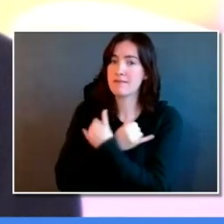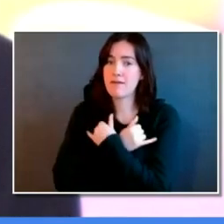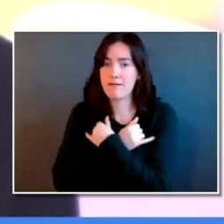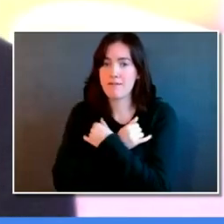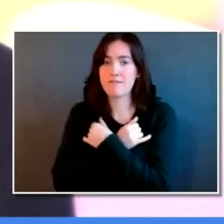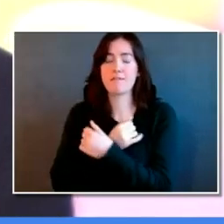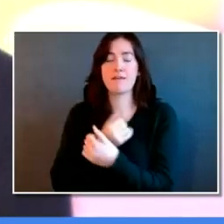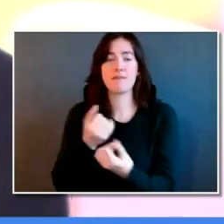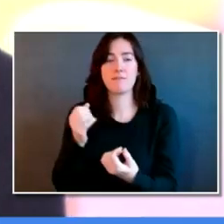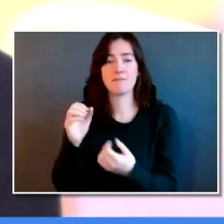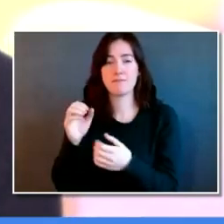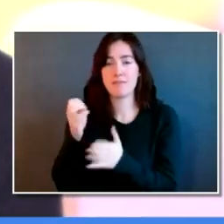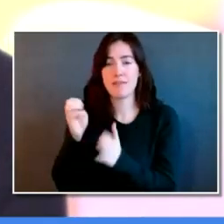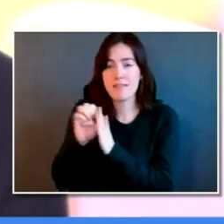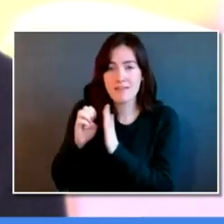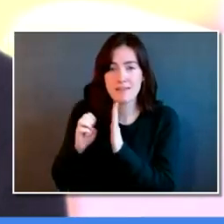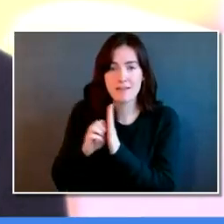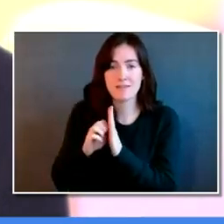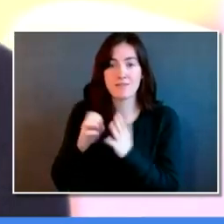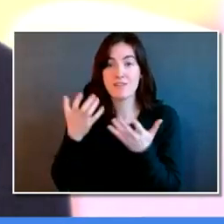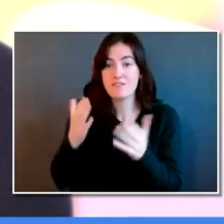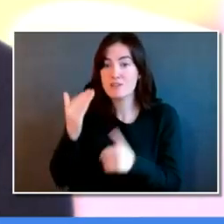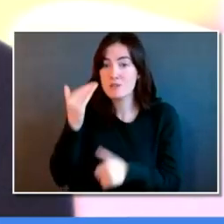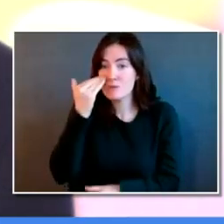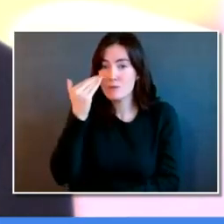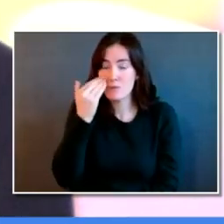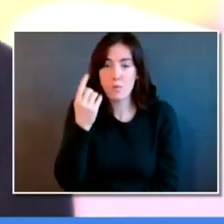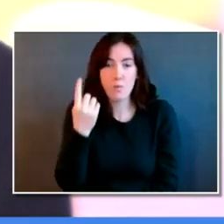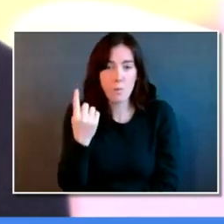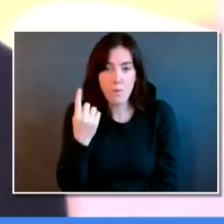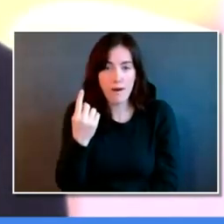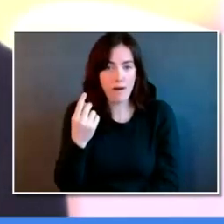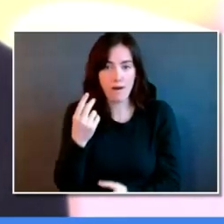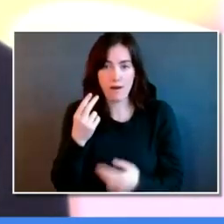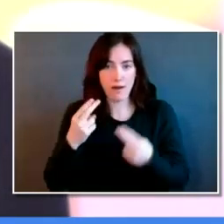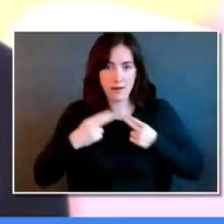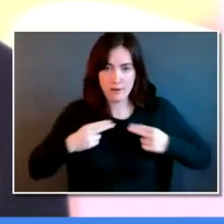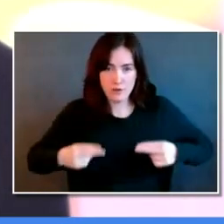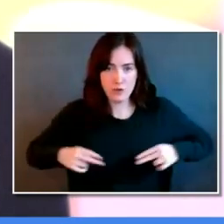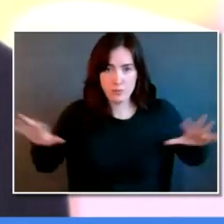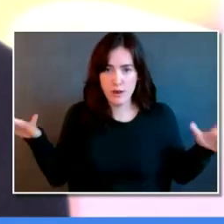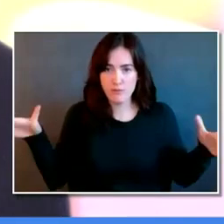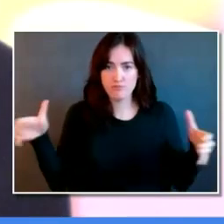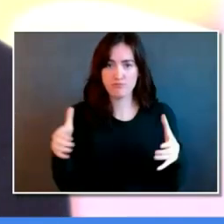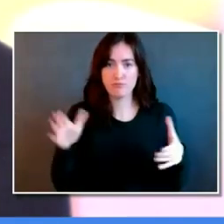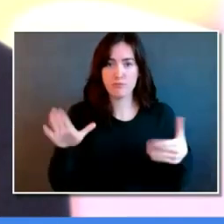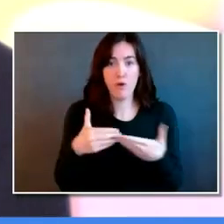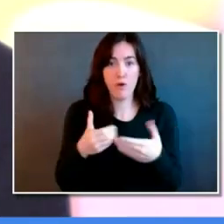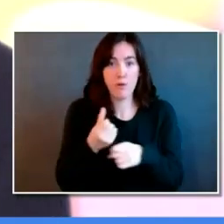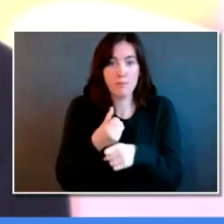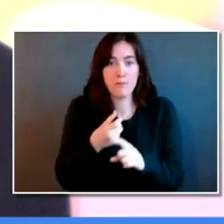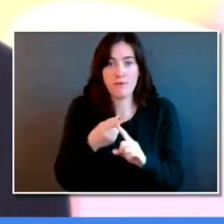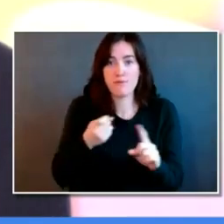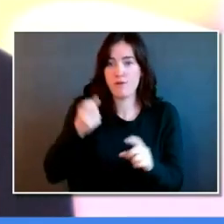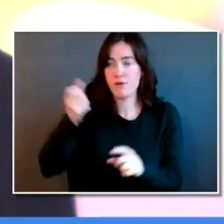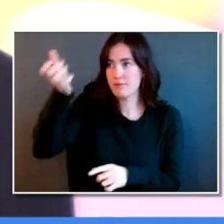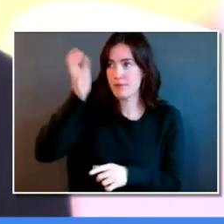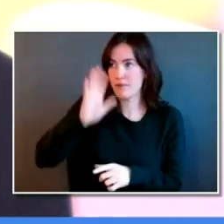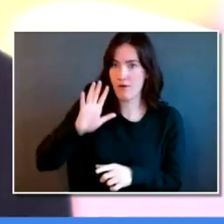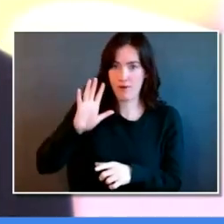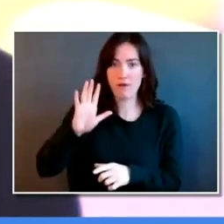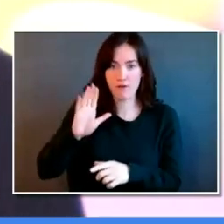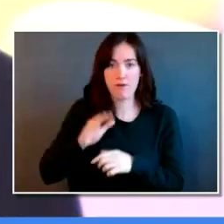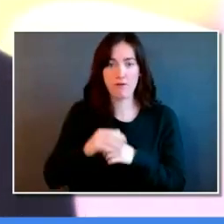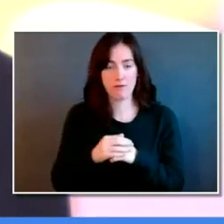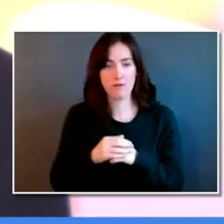knew that there is only one humanity, all made in the image of God, bound by